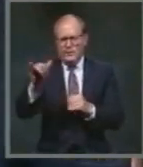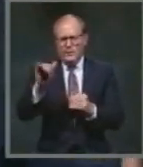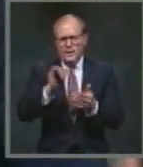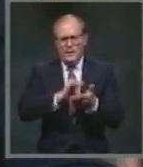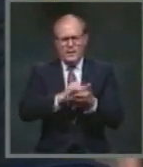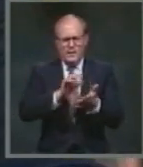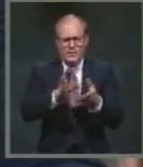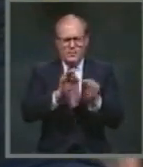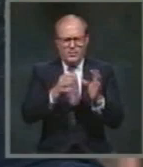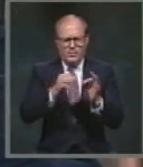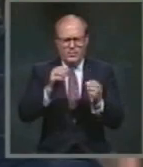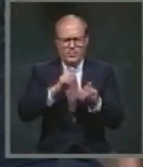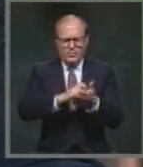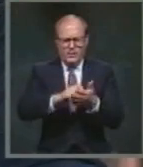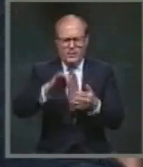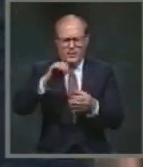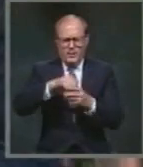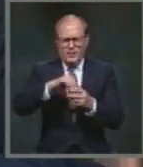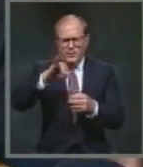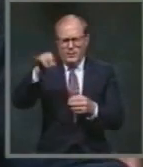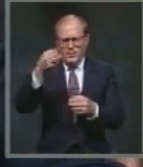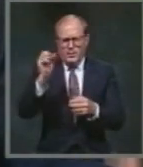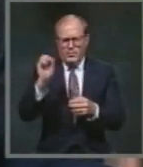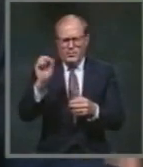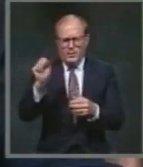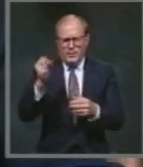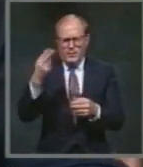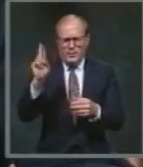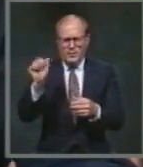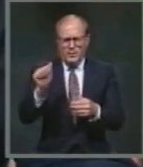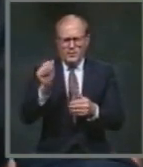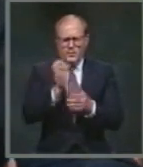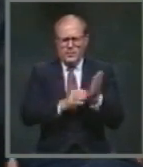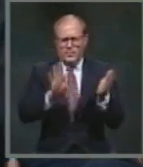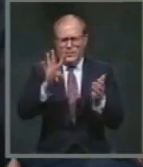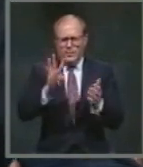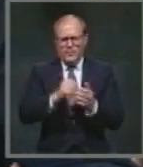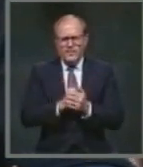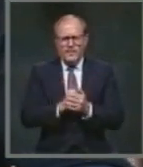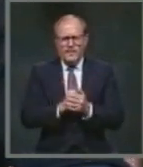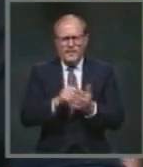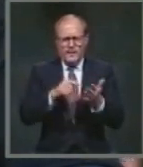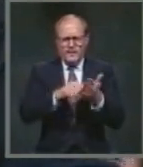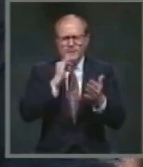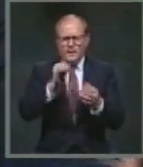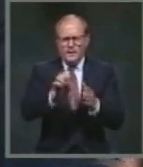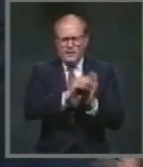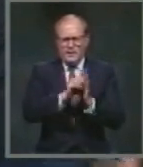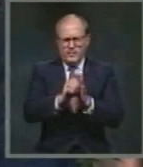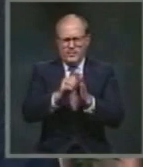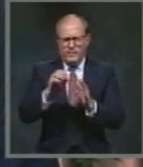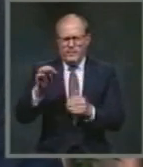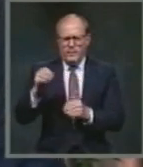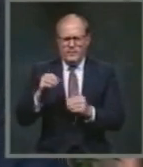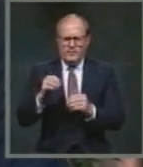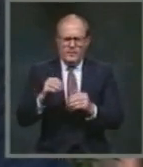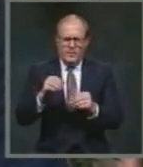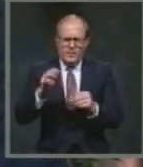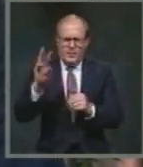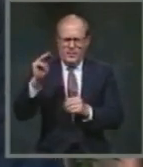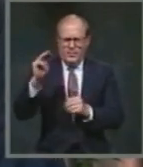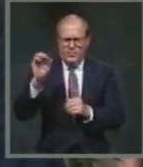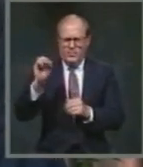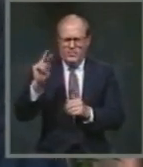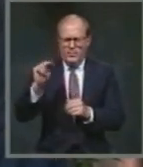is recorded in Joshua the 4th chapter, and it was so. This is an example of a fixed monument testifying to